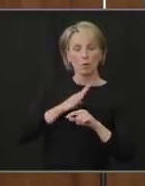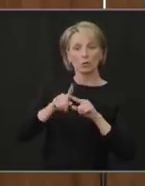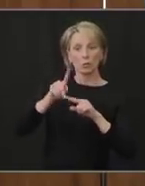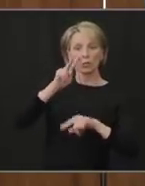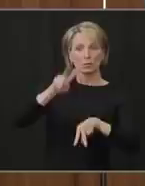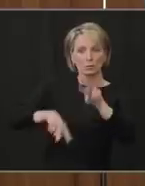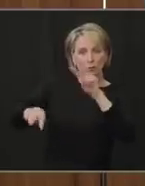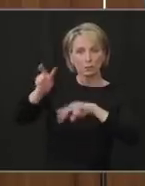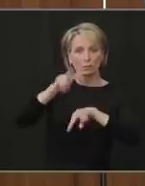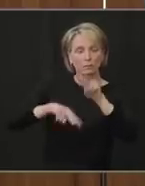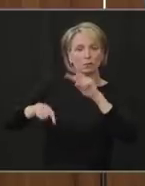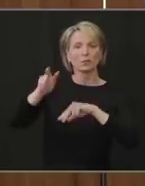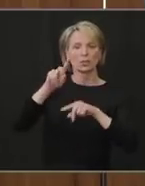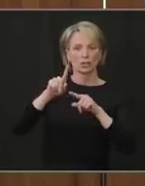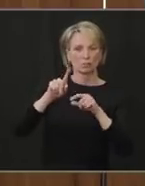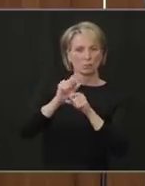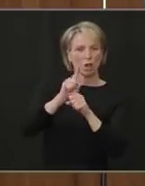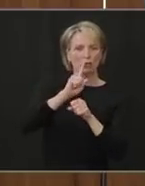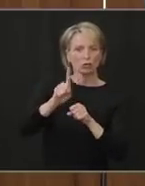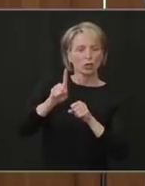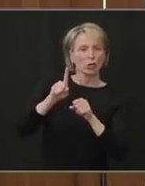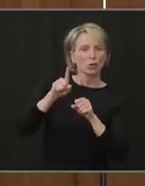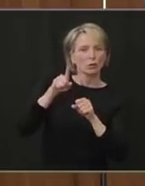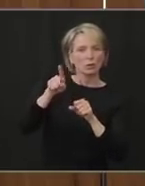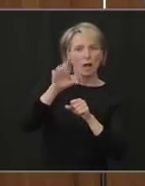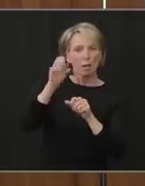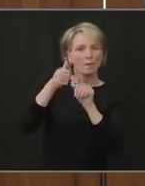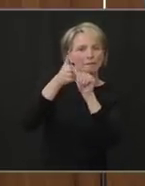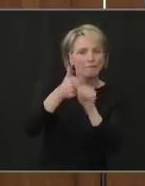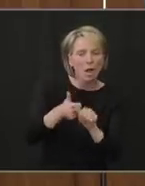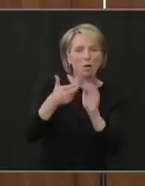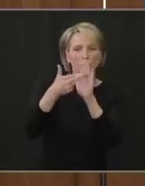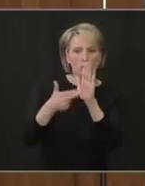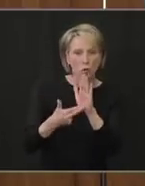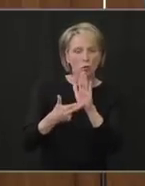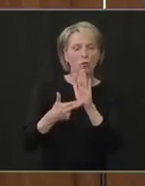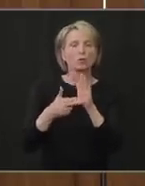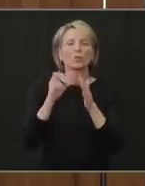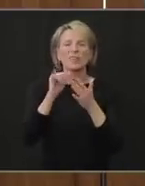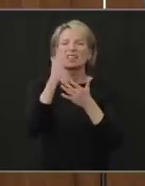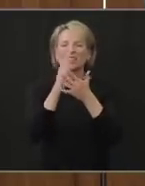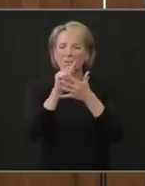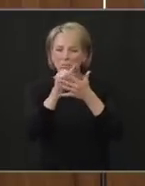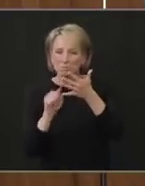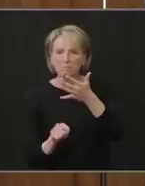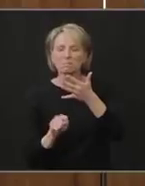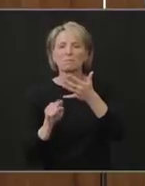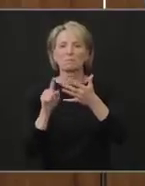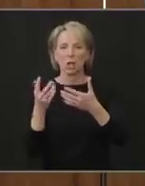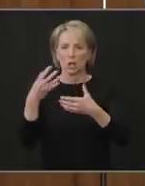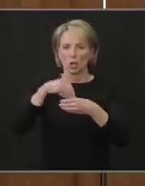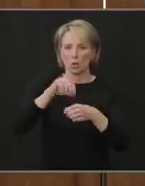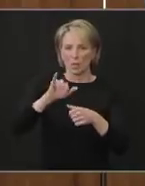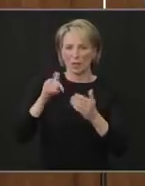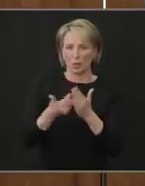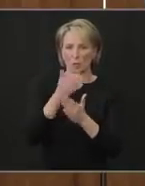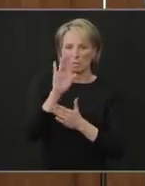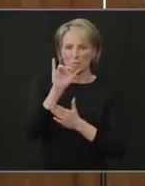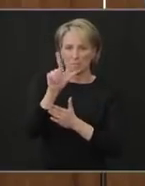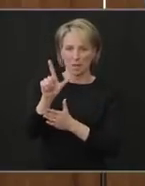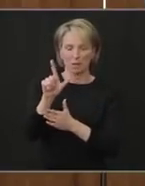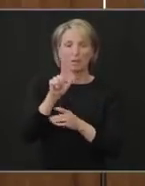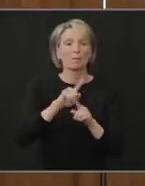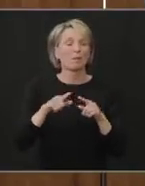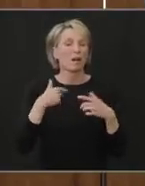general with subpoena power. So those are some of the features of this bill, but let me be absolutely